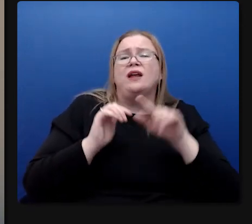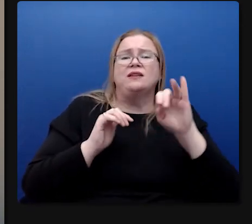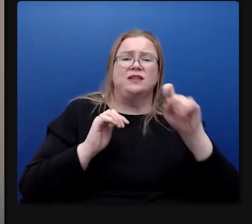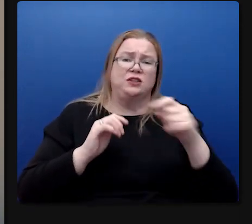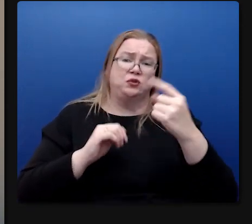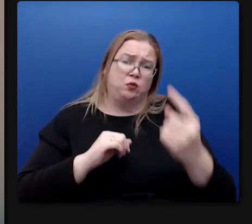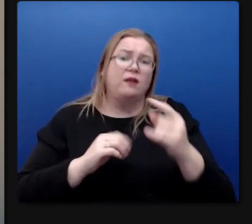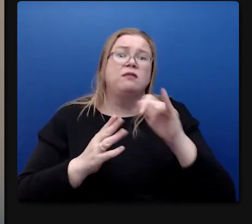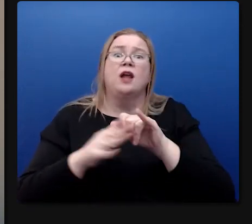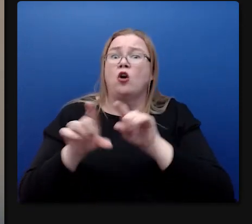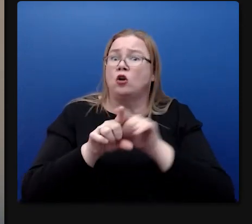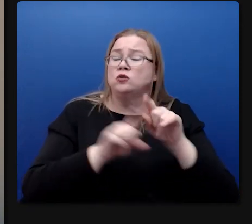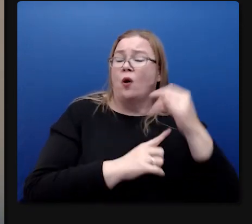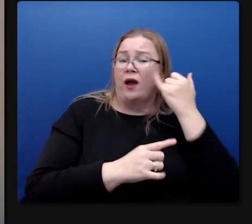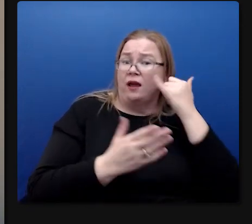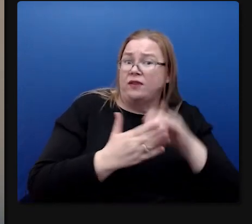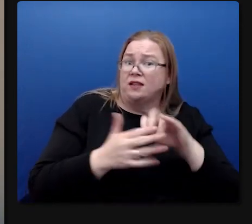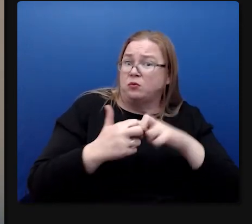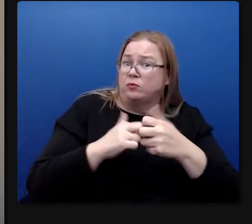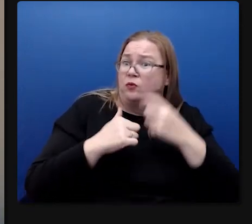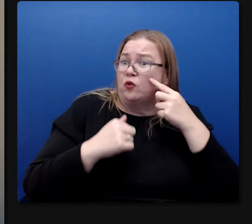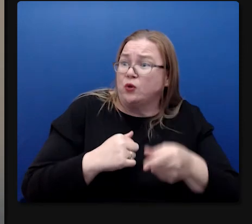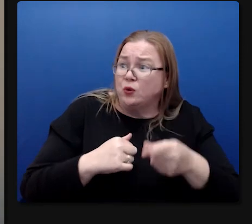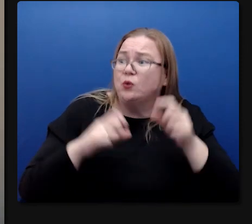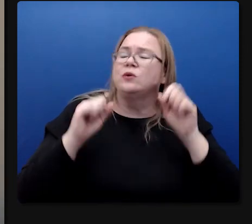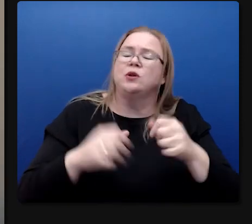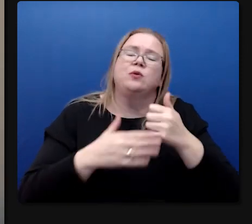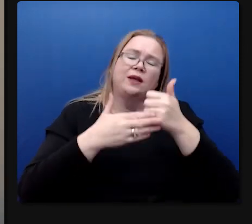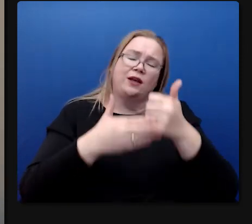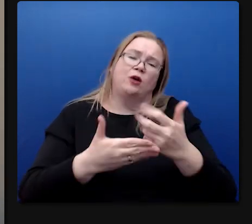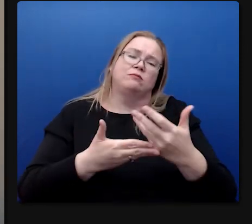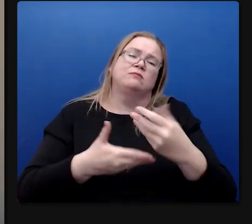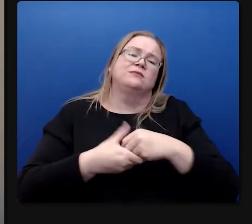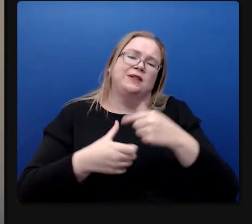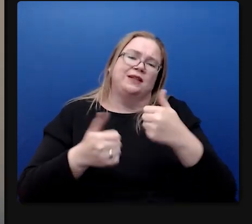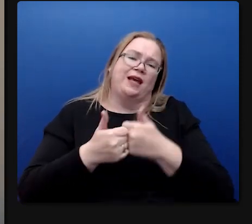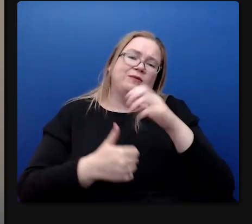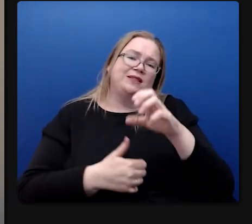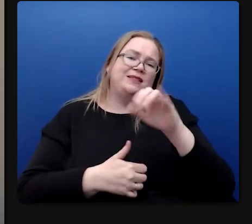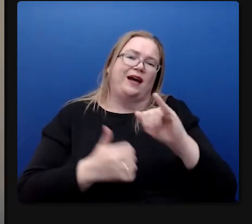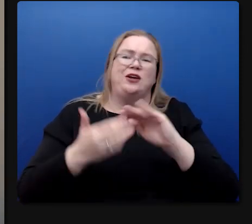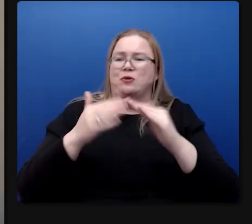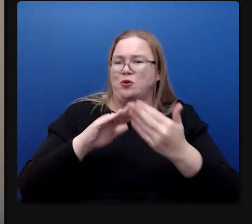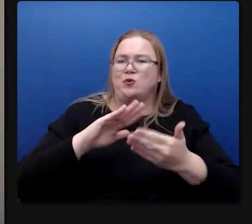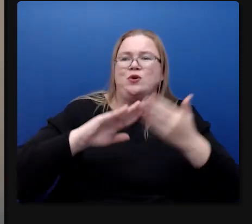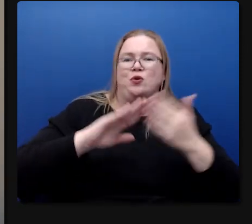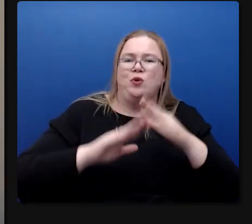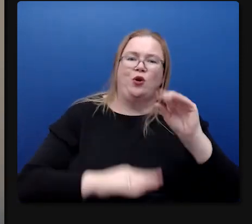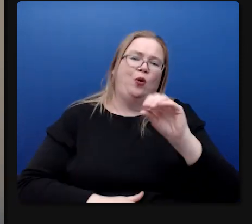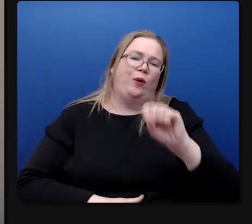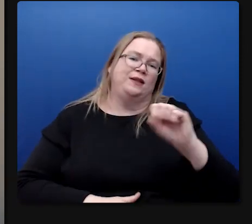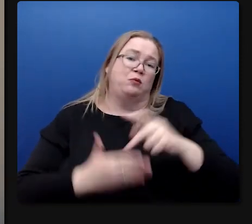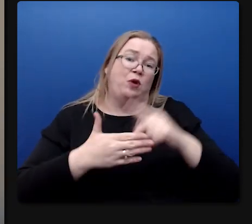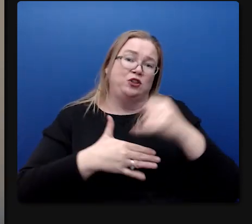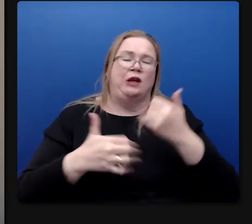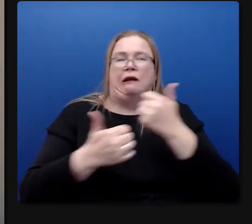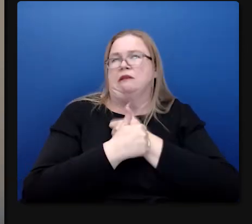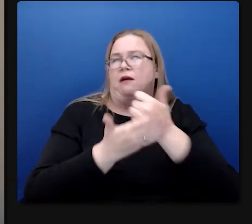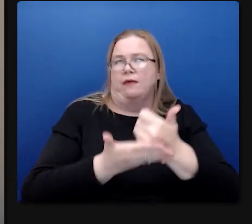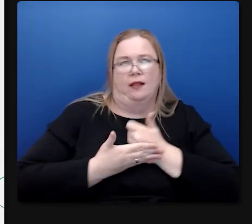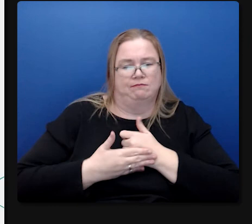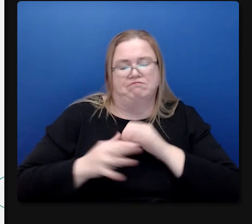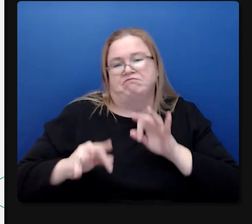Linux ones, which also, if that ends up being a problem for you, you can help contribute. GameCI is a community-run open source project that would love your